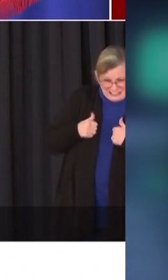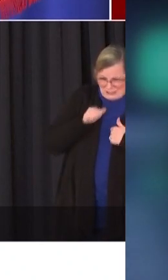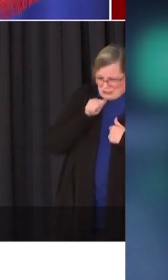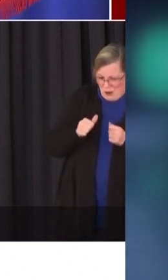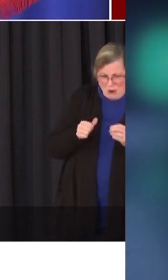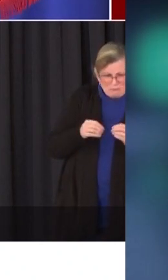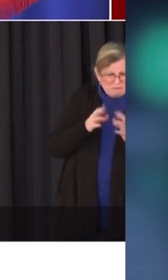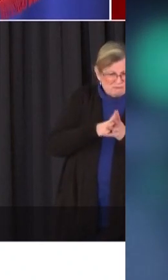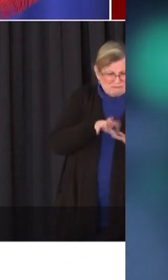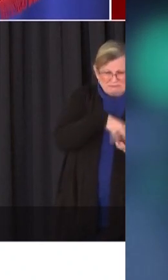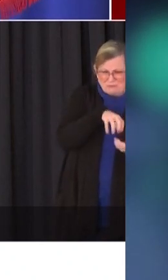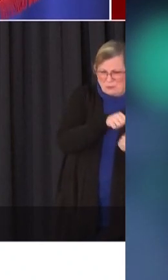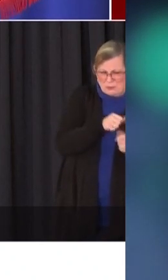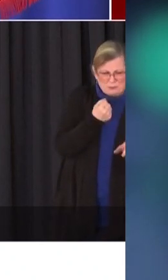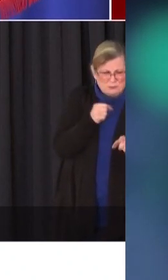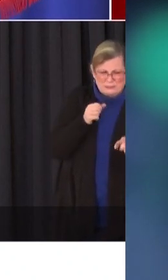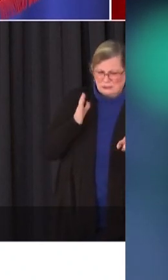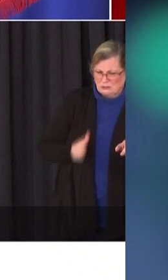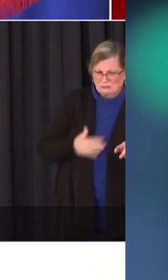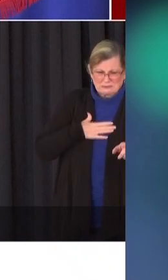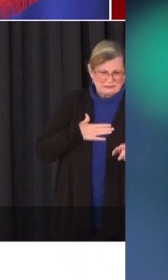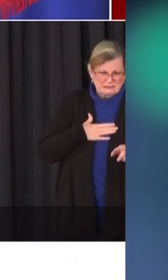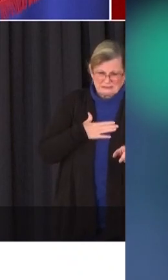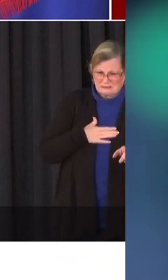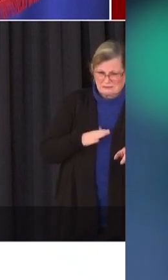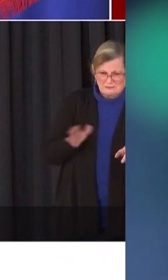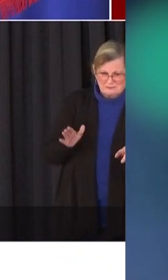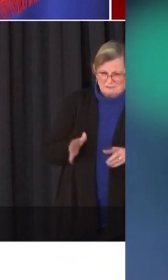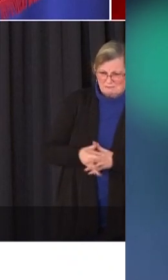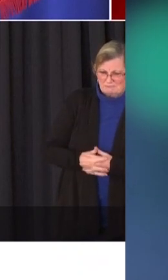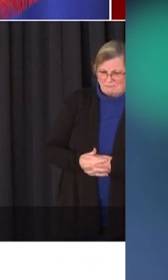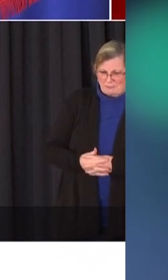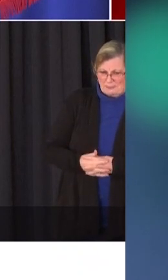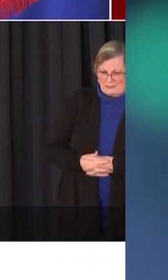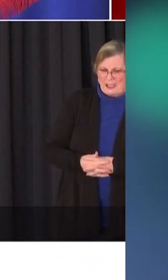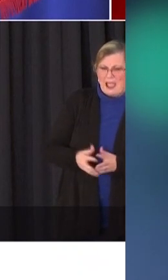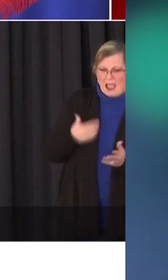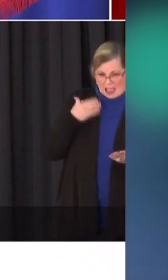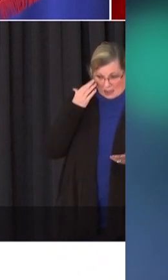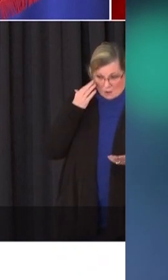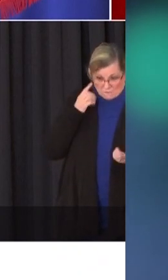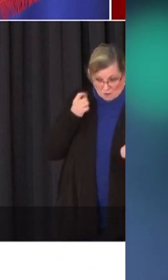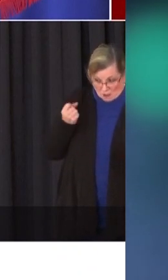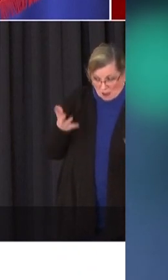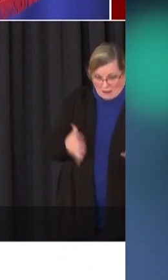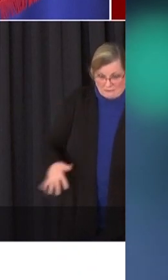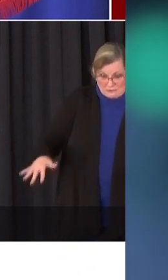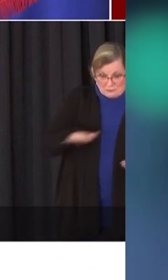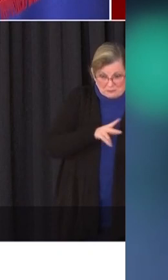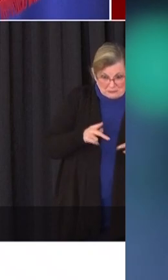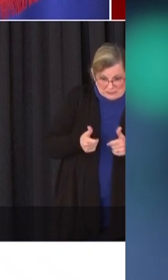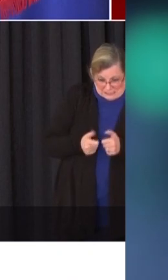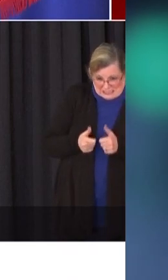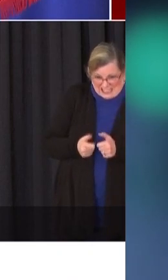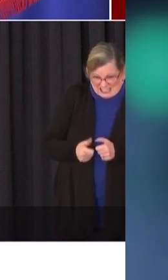arrests made for violating the curfew that was implemented by the mayor of Washington, D.C.